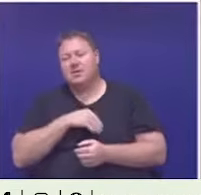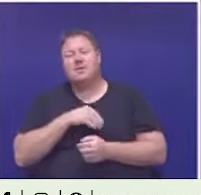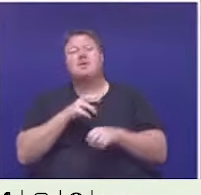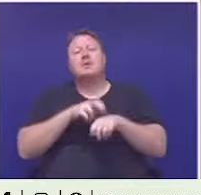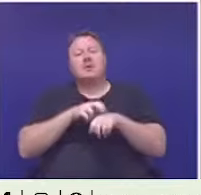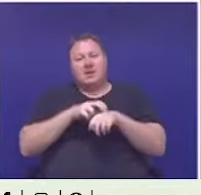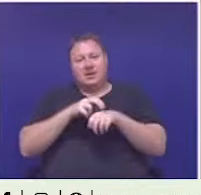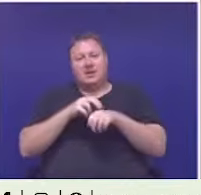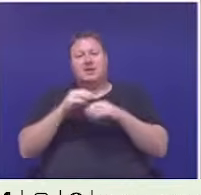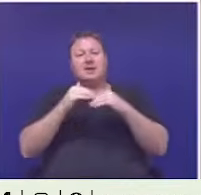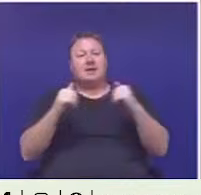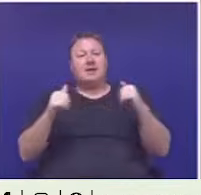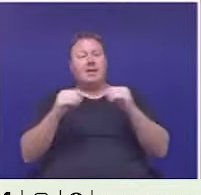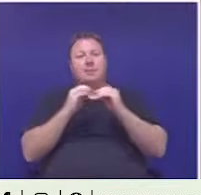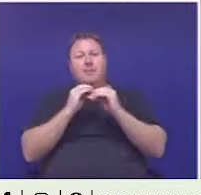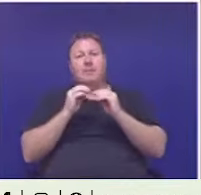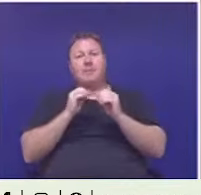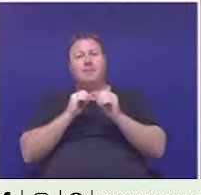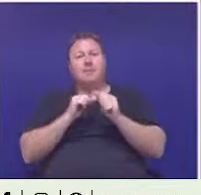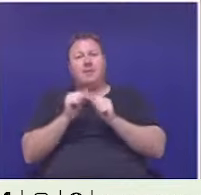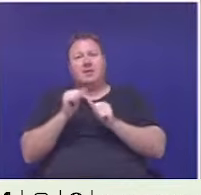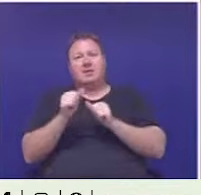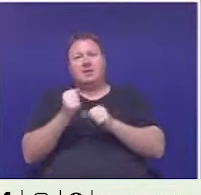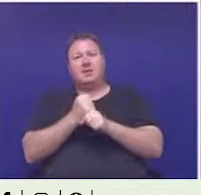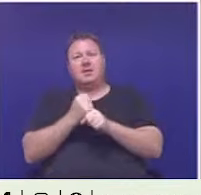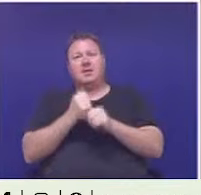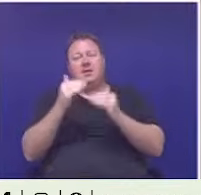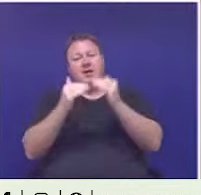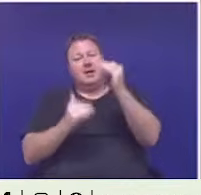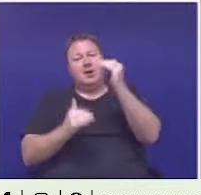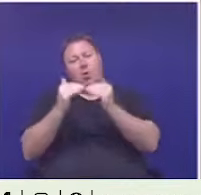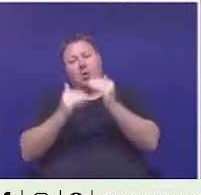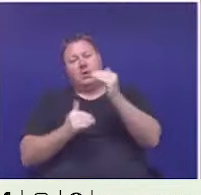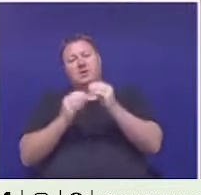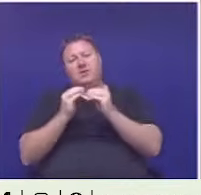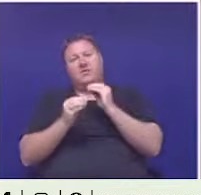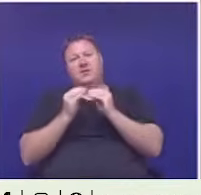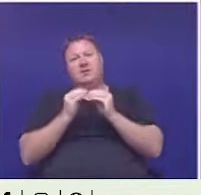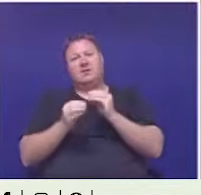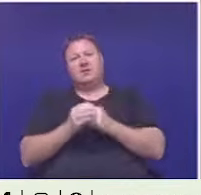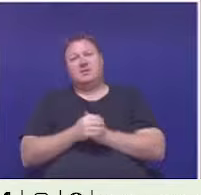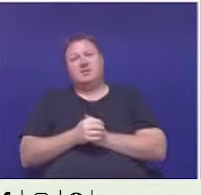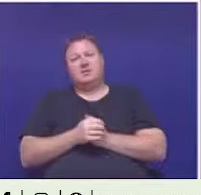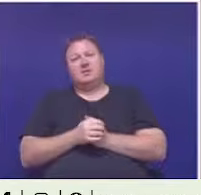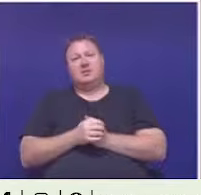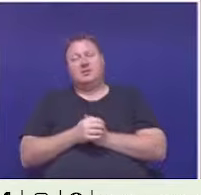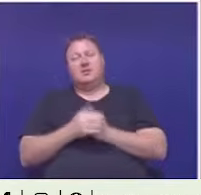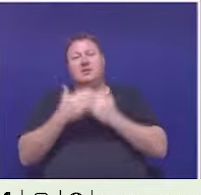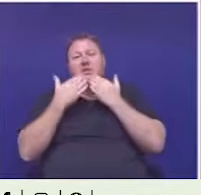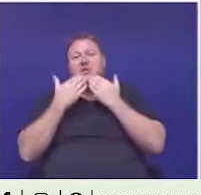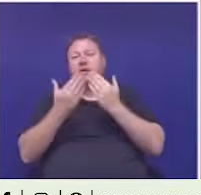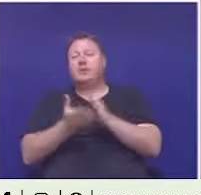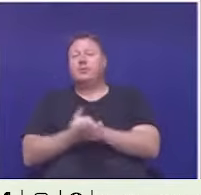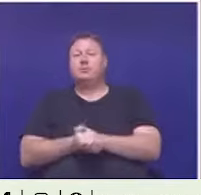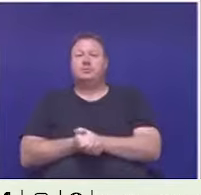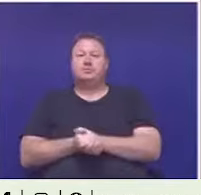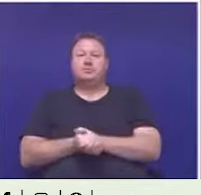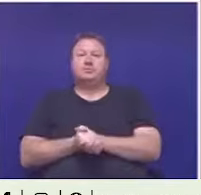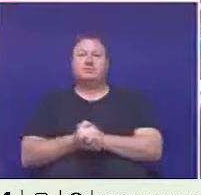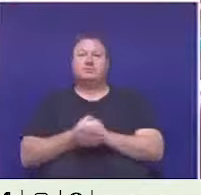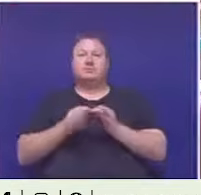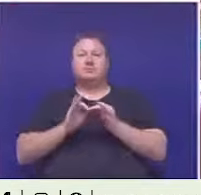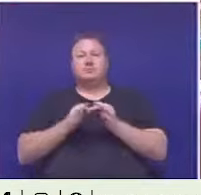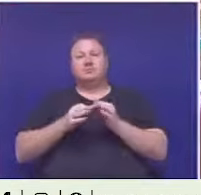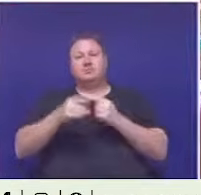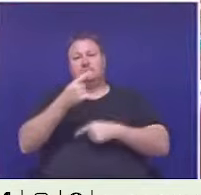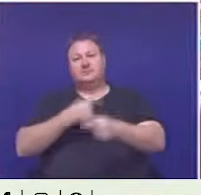that gap, elevate that inequality and that unequal footing in life. Thank you. Thank